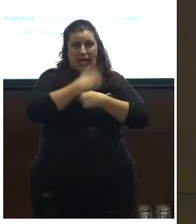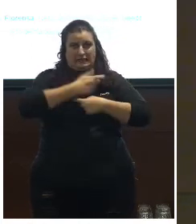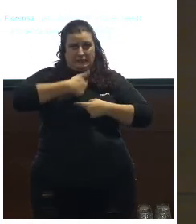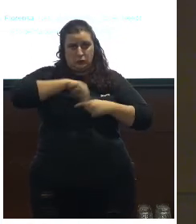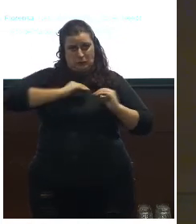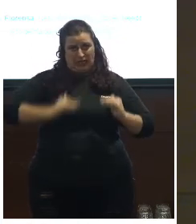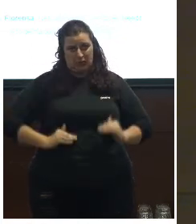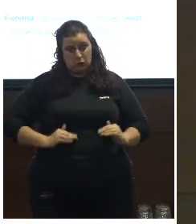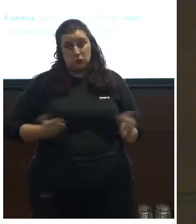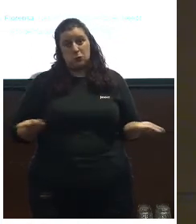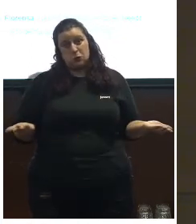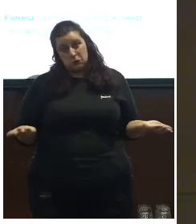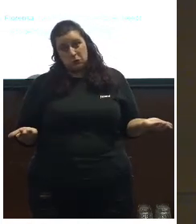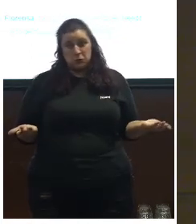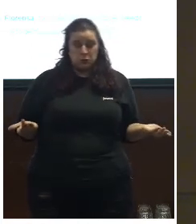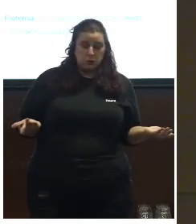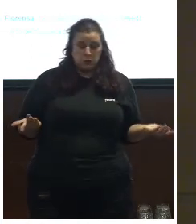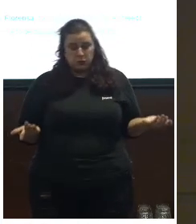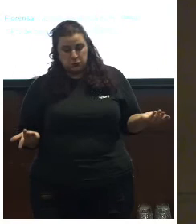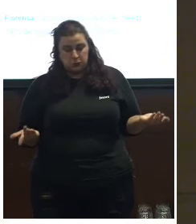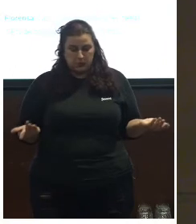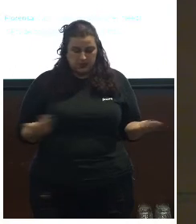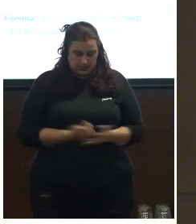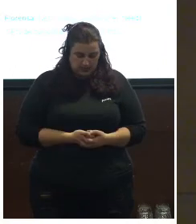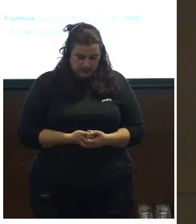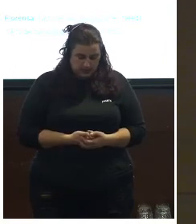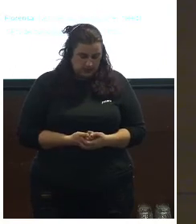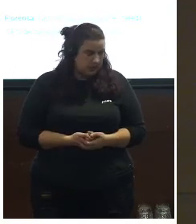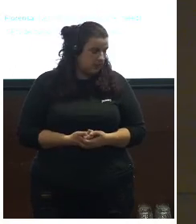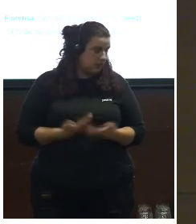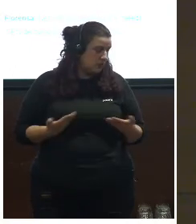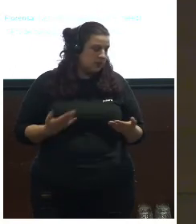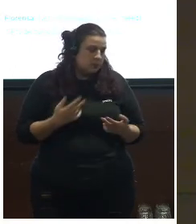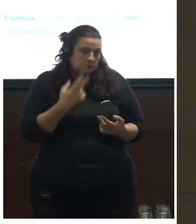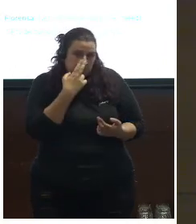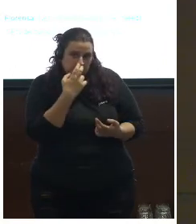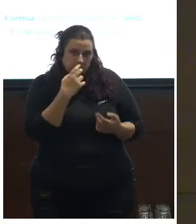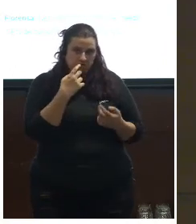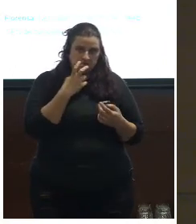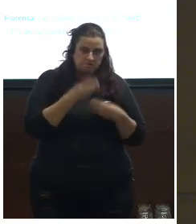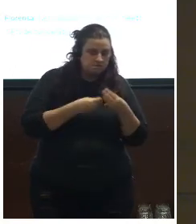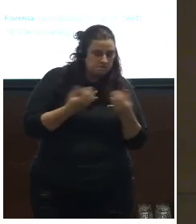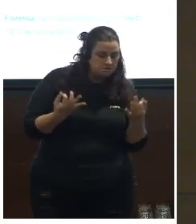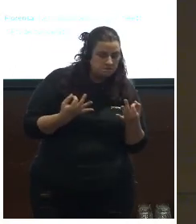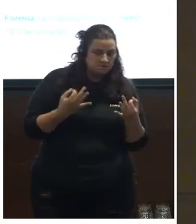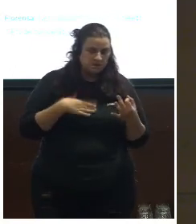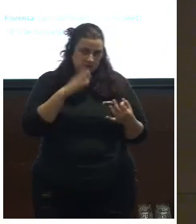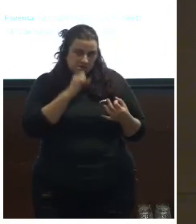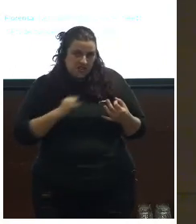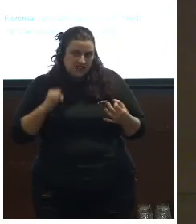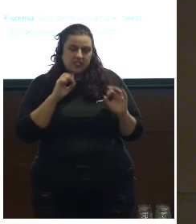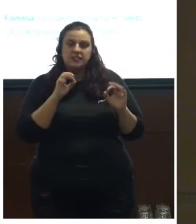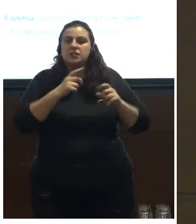do. So it's something that we have to find out, and I'm so happy that we can share. Like, if I think back